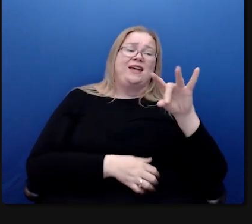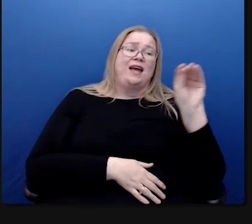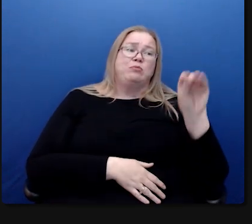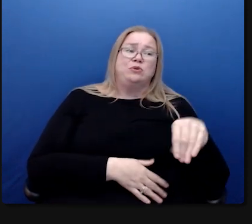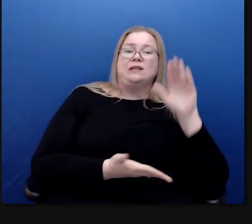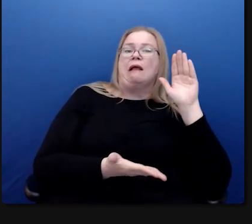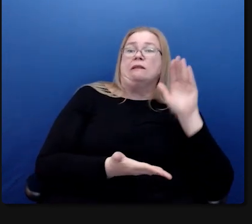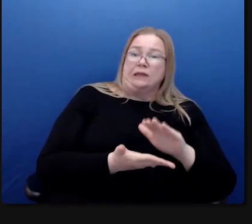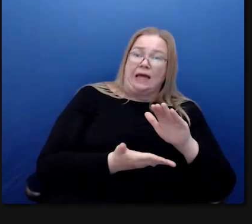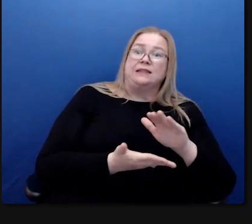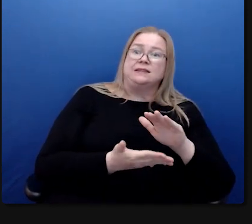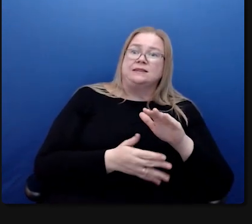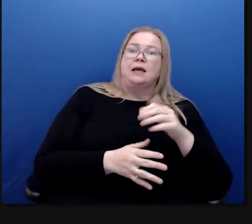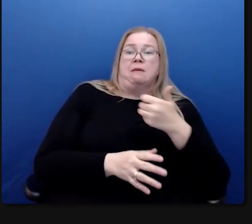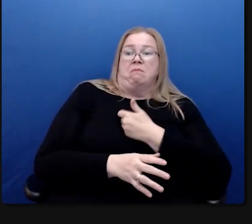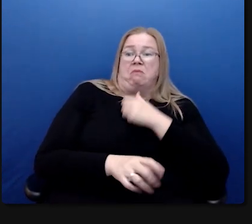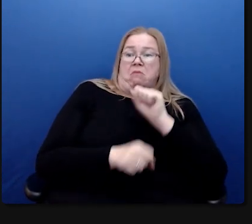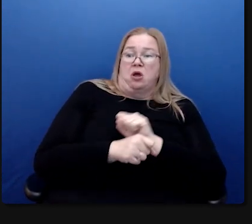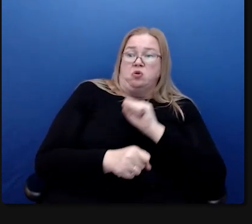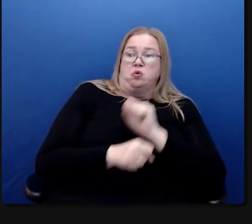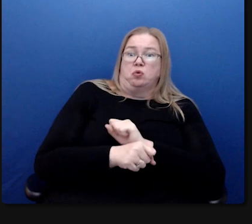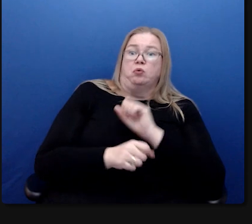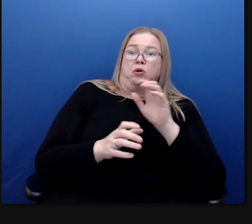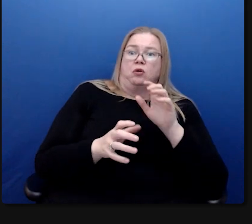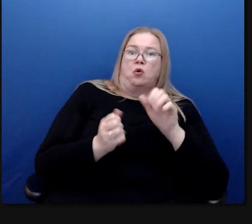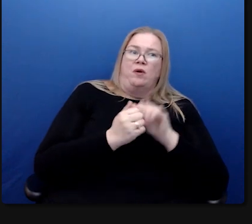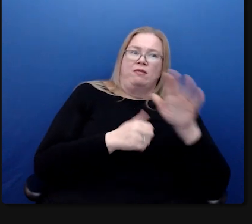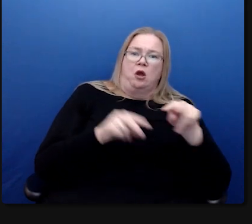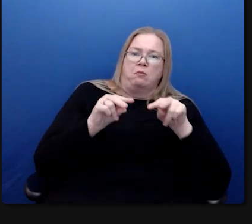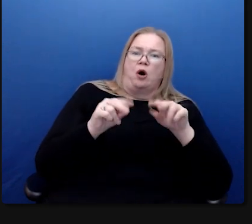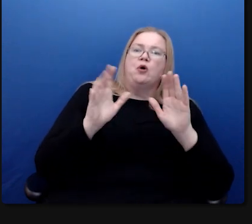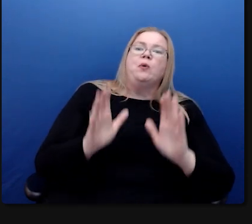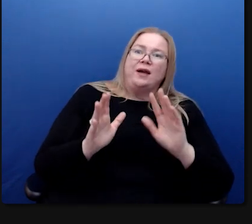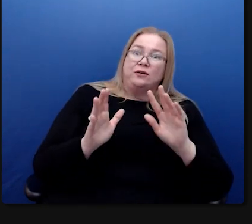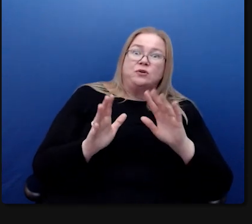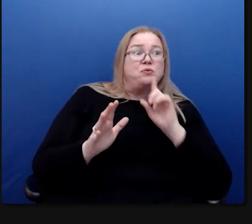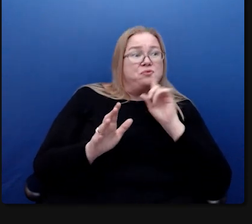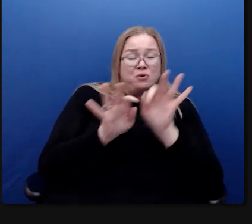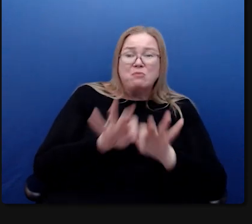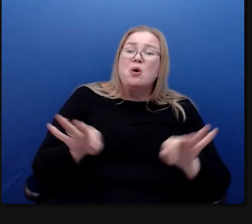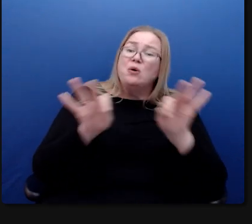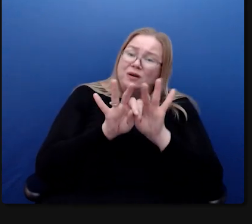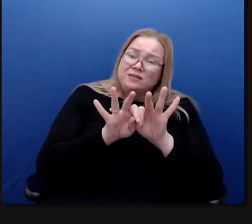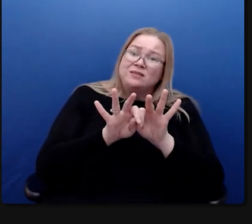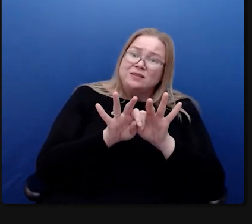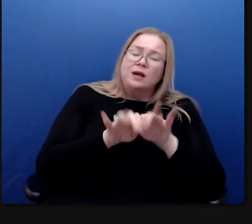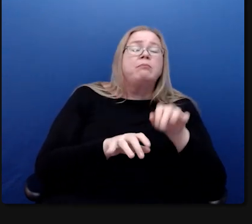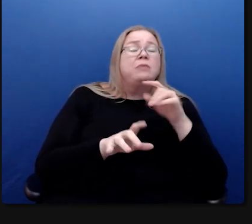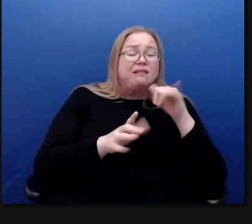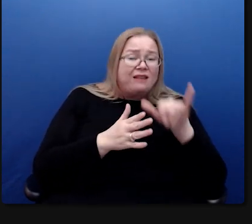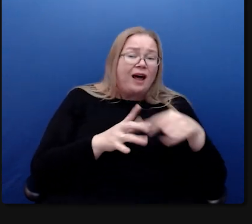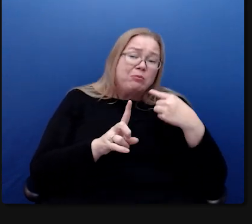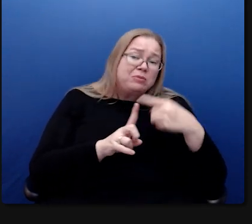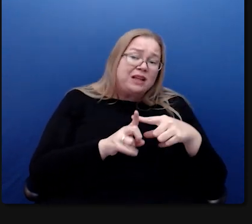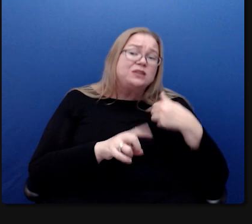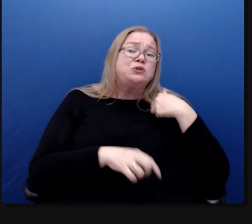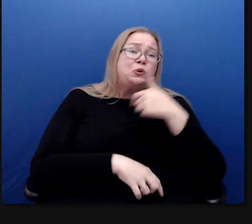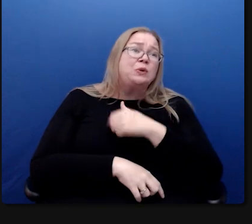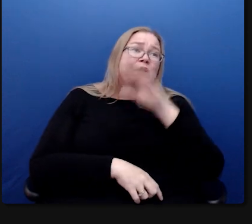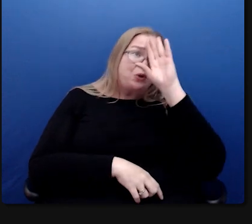the very important insights that they have learned there was that up now in the last year, up to 28%